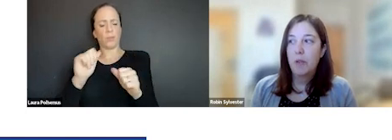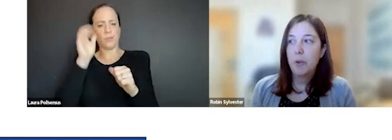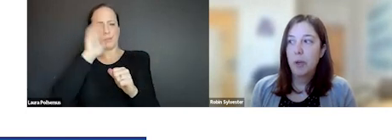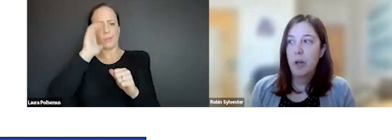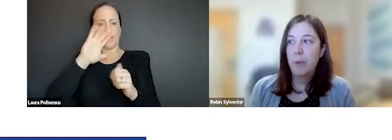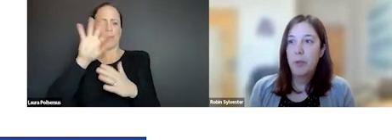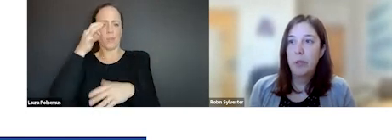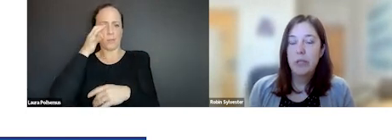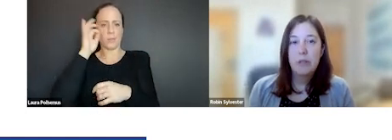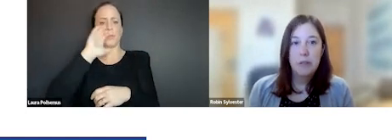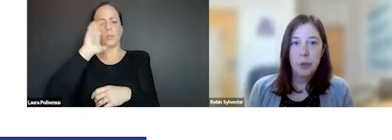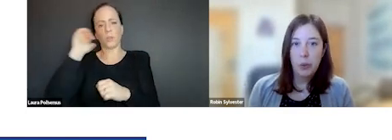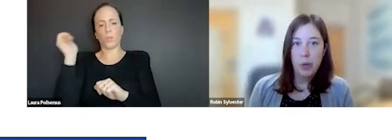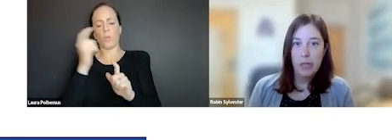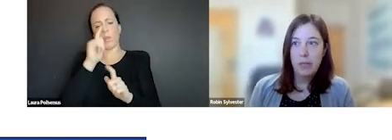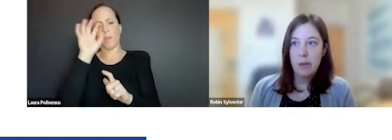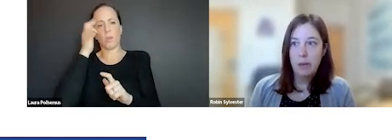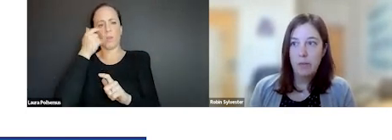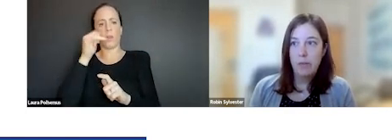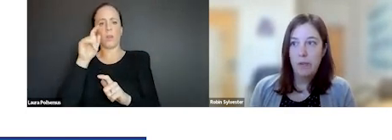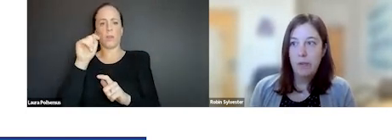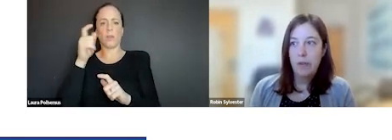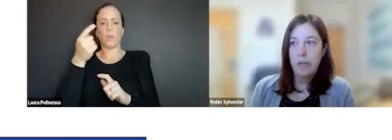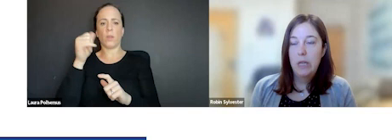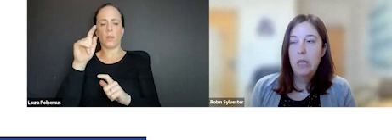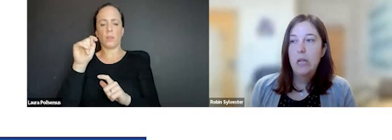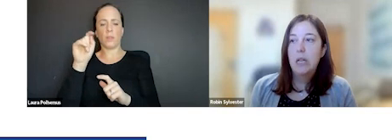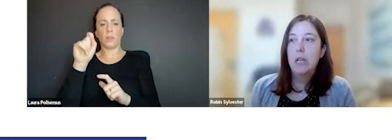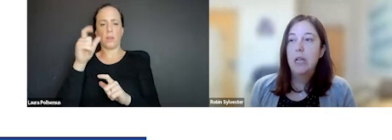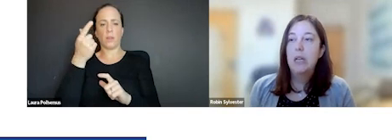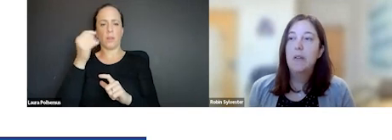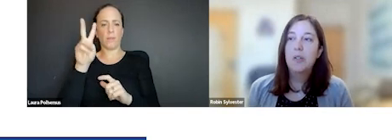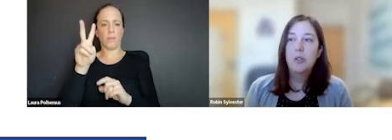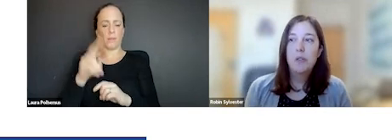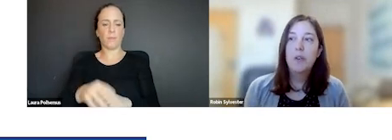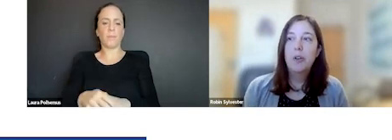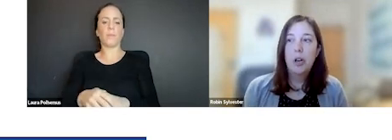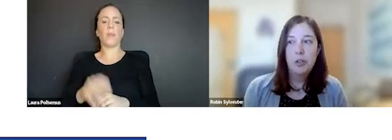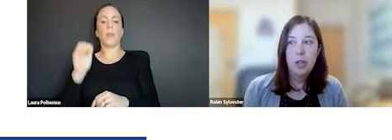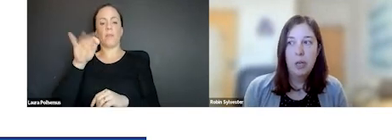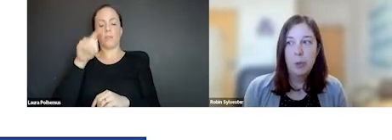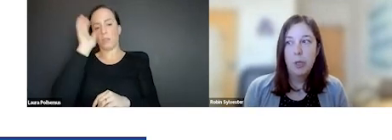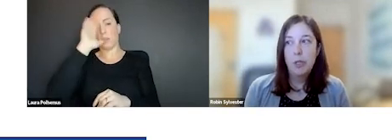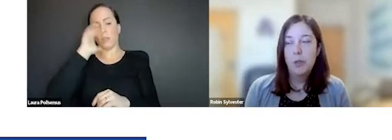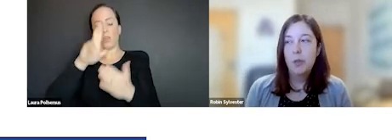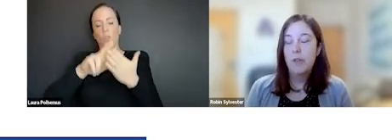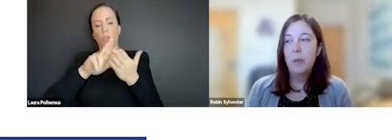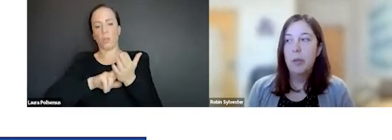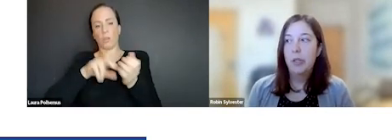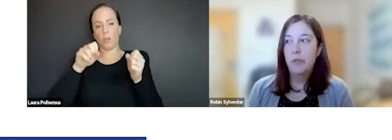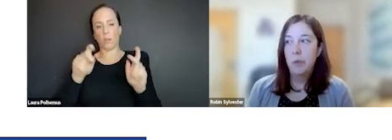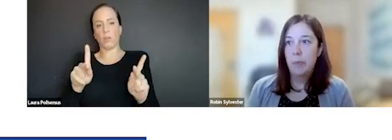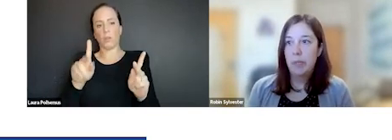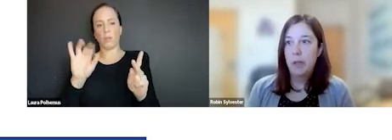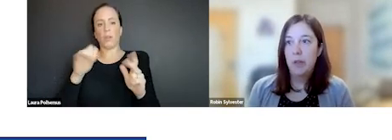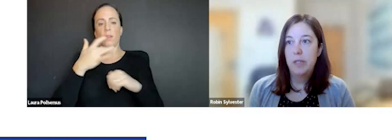all federal grant opportunities. It's called grants.gov. If you're searching for contract opportunities, those are available on